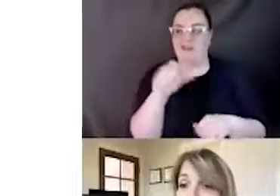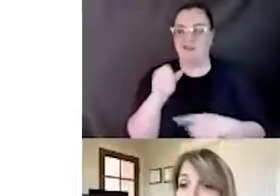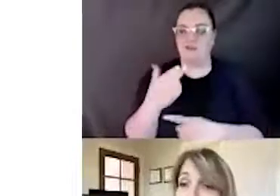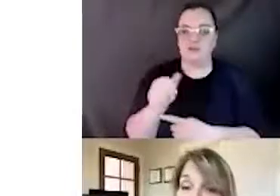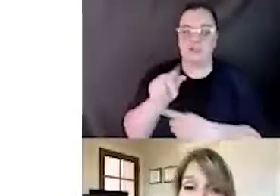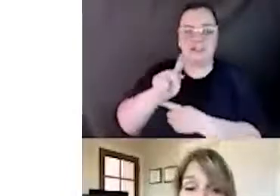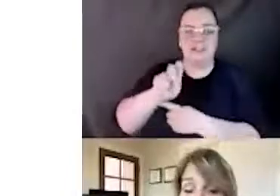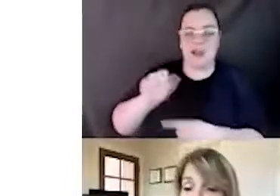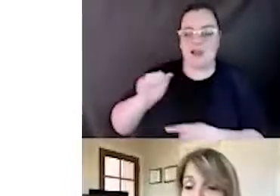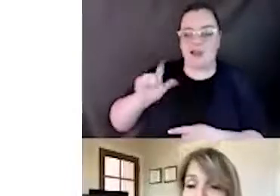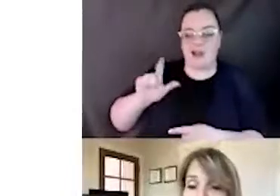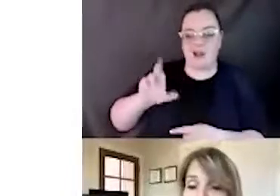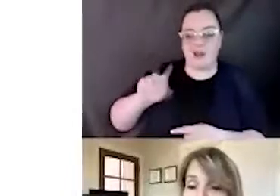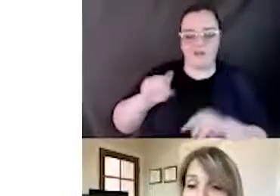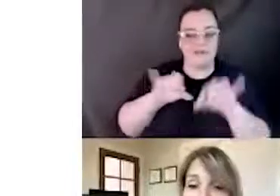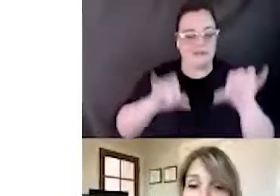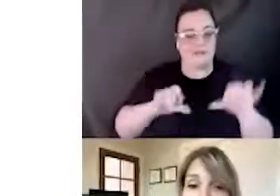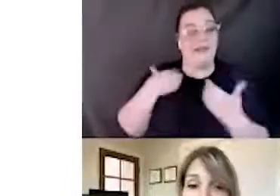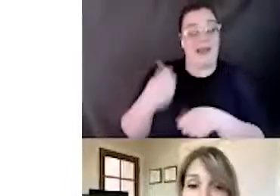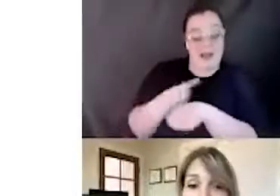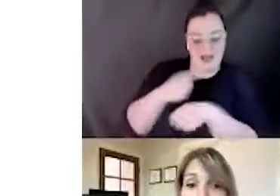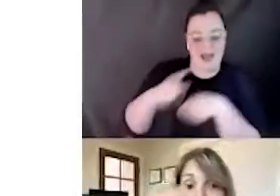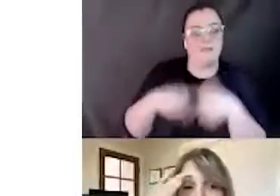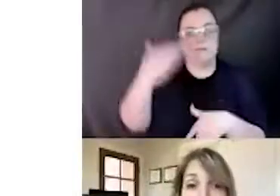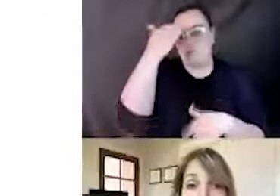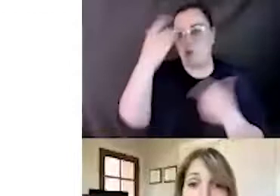and know how to use those alerts to protect themselves.